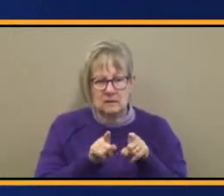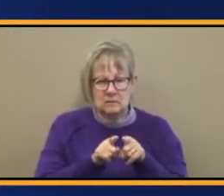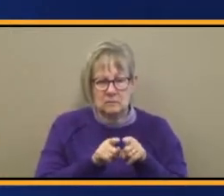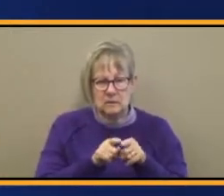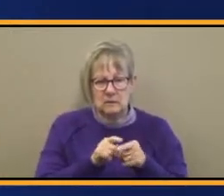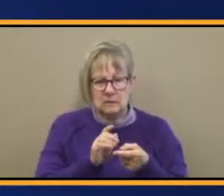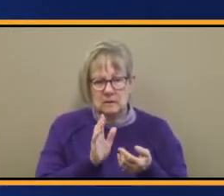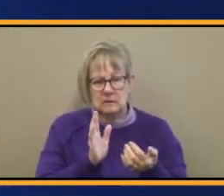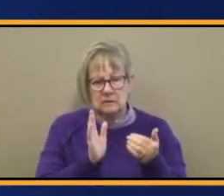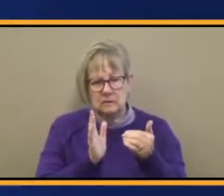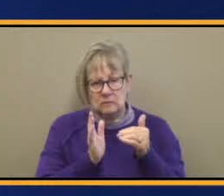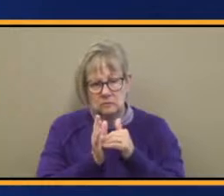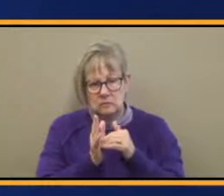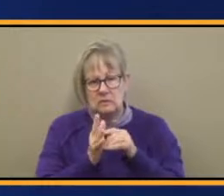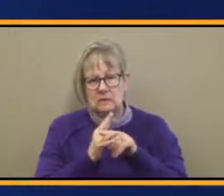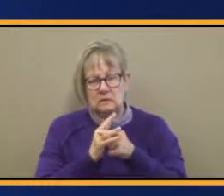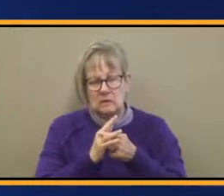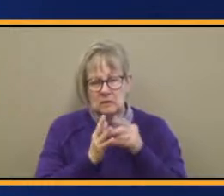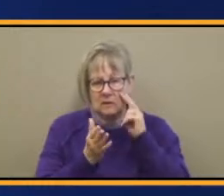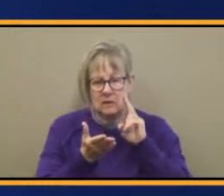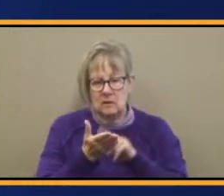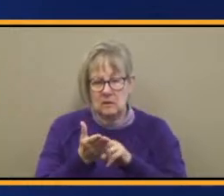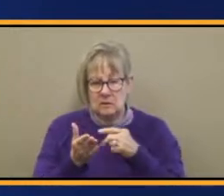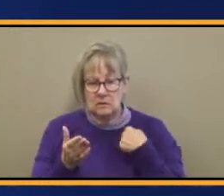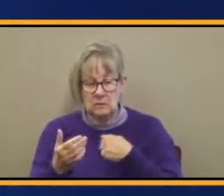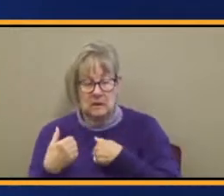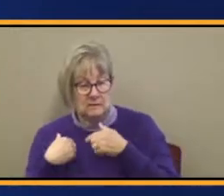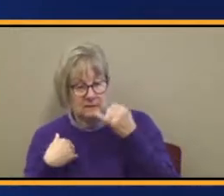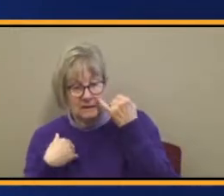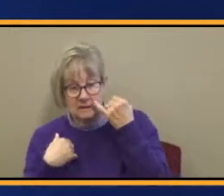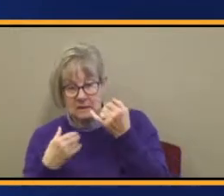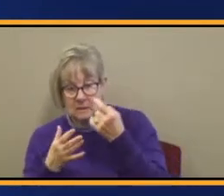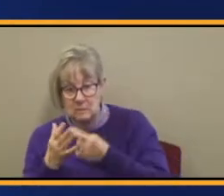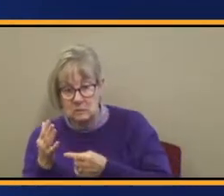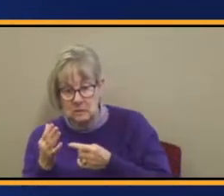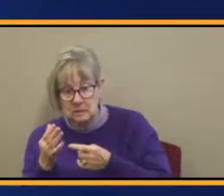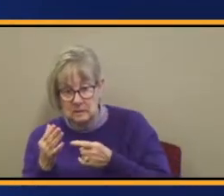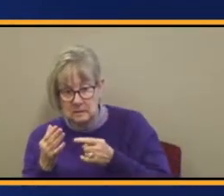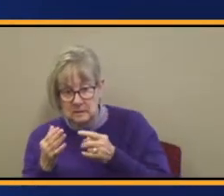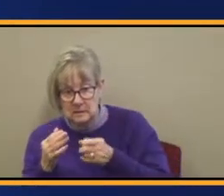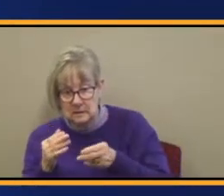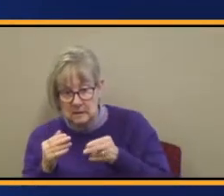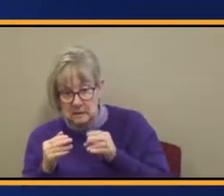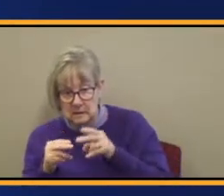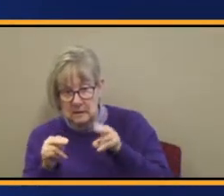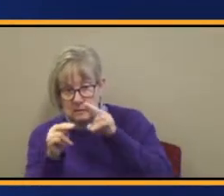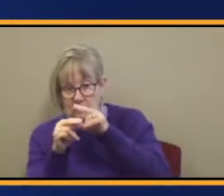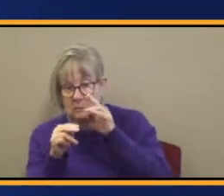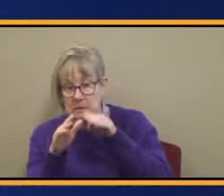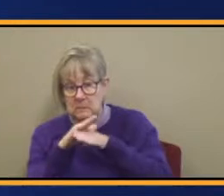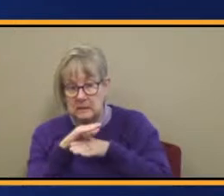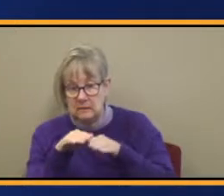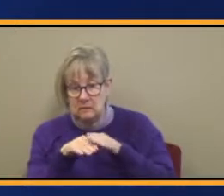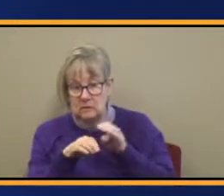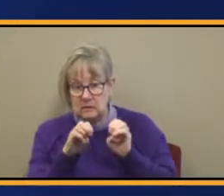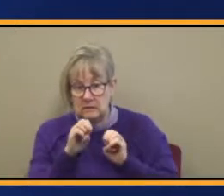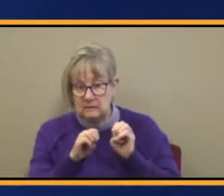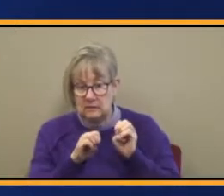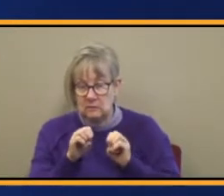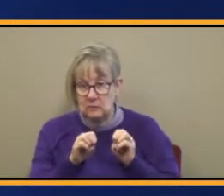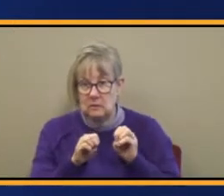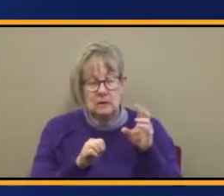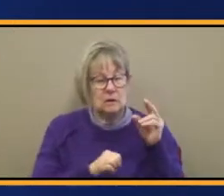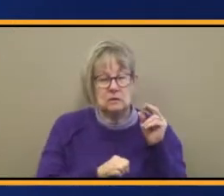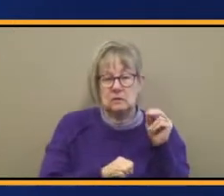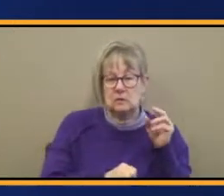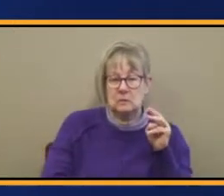contract as well. Do we have an assessment or idea what the potential increase can be based on the evaluations? No,